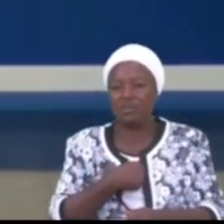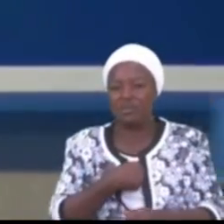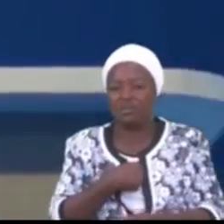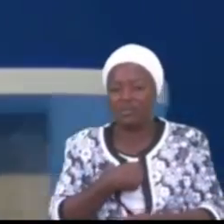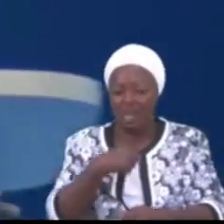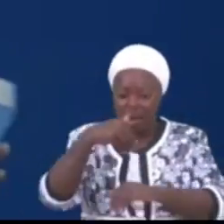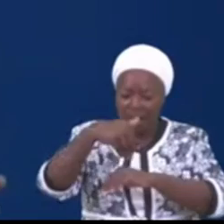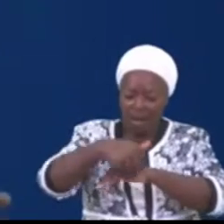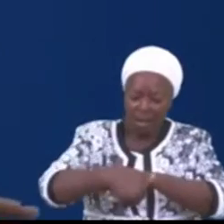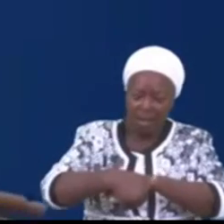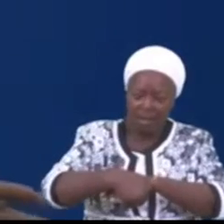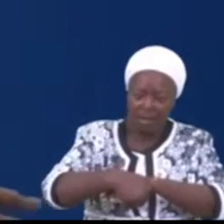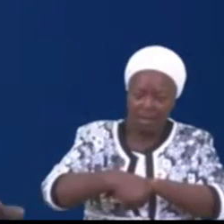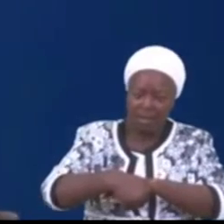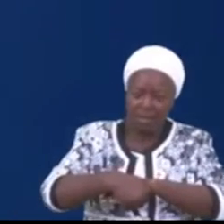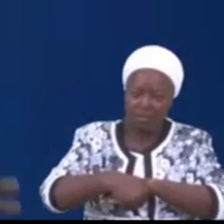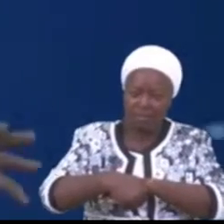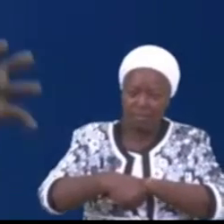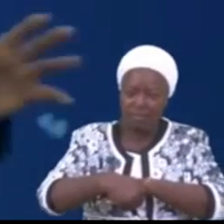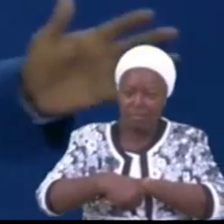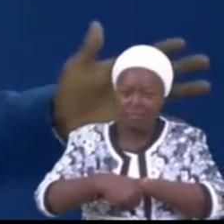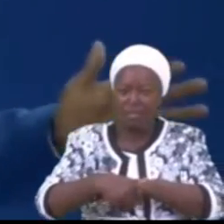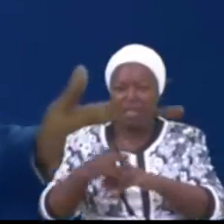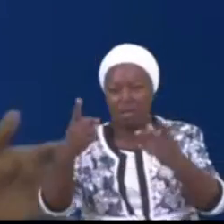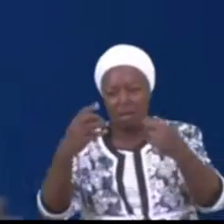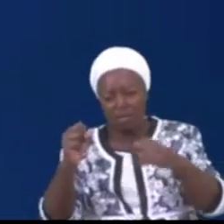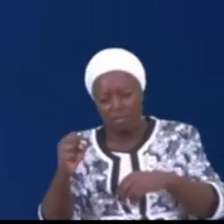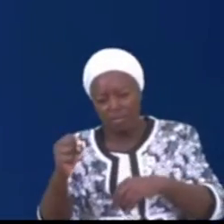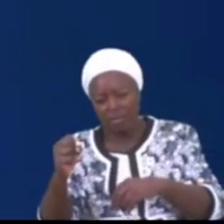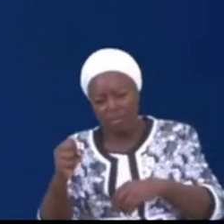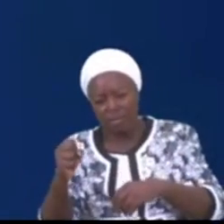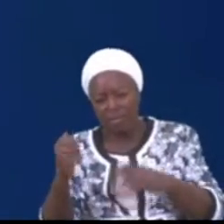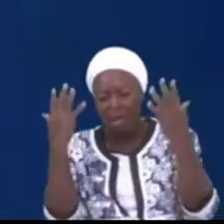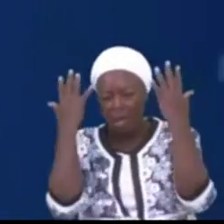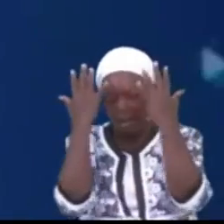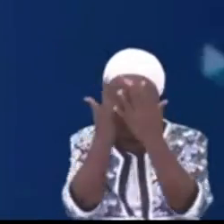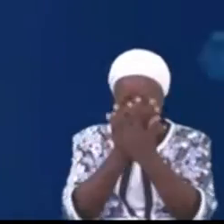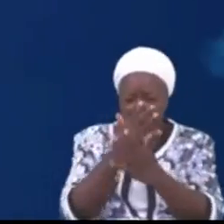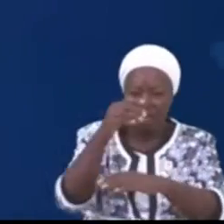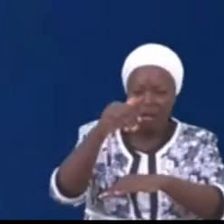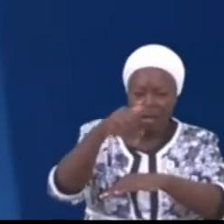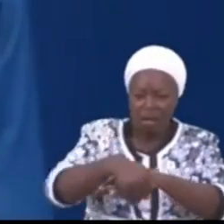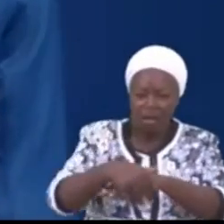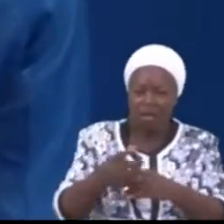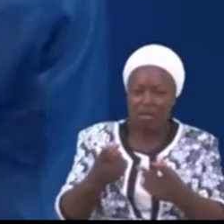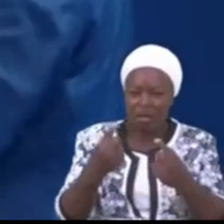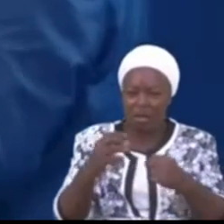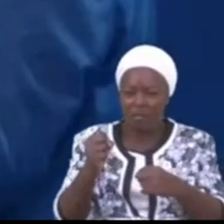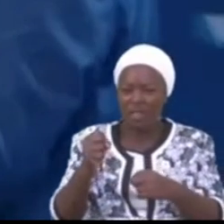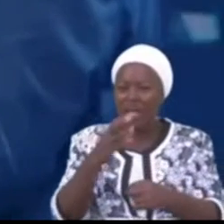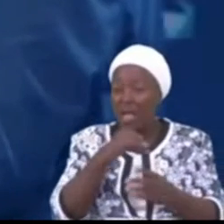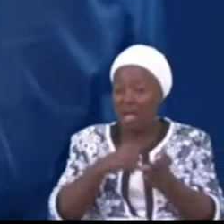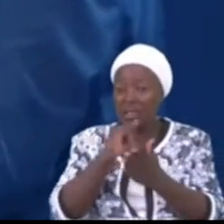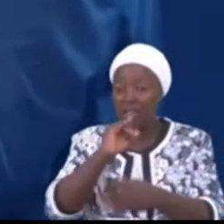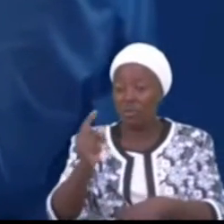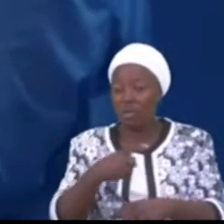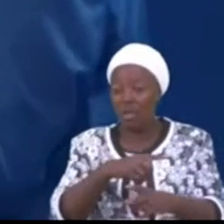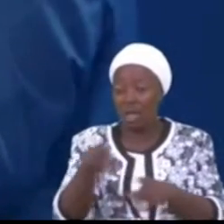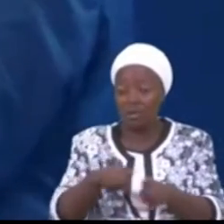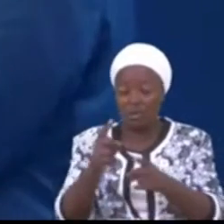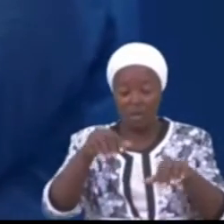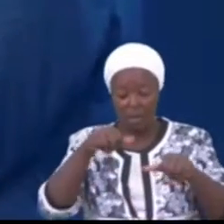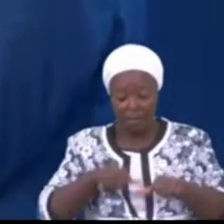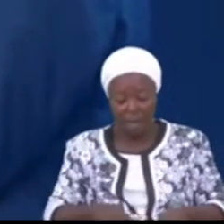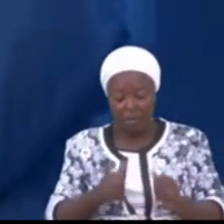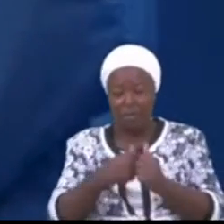Night falls and darkness comes, and it is only as you abide with me and